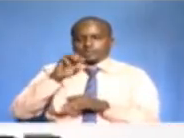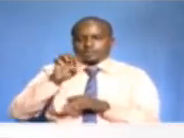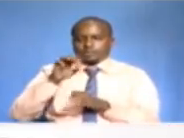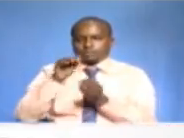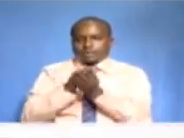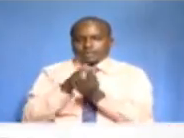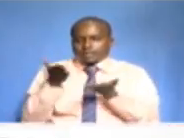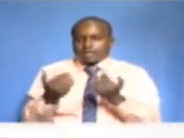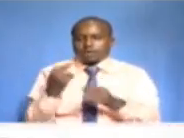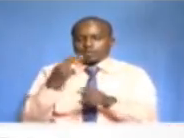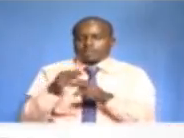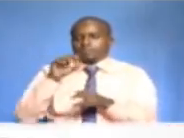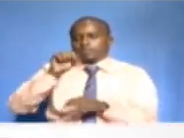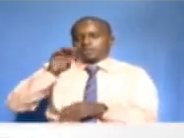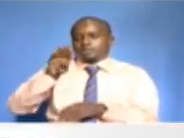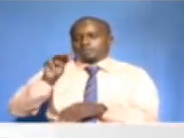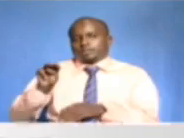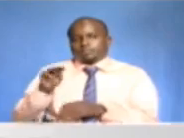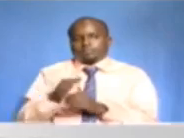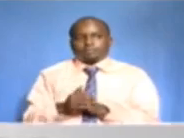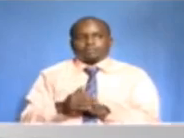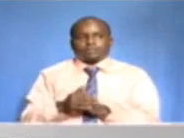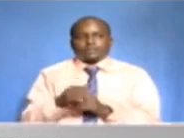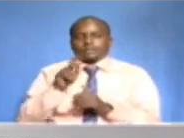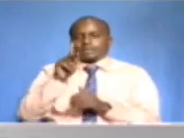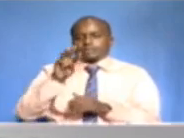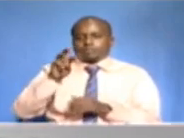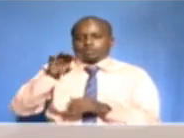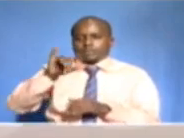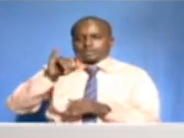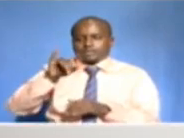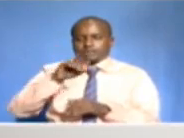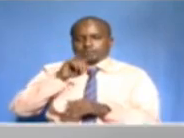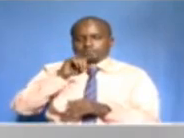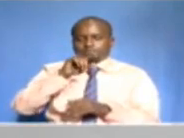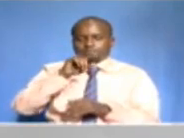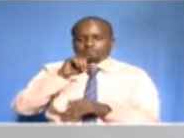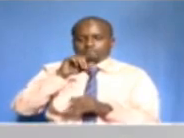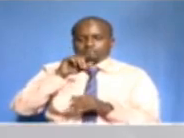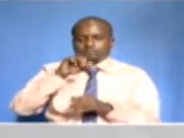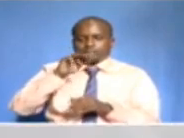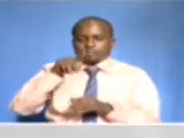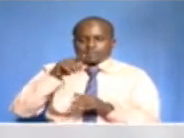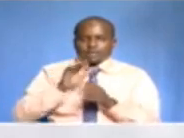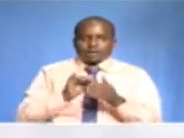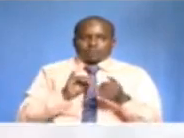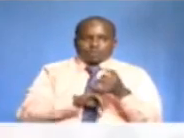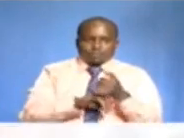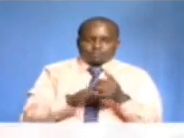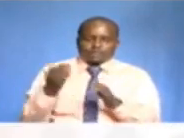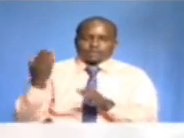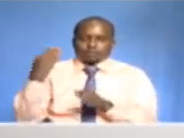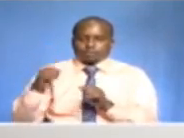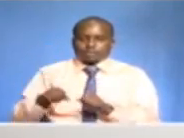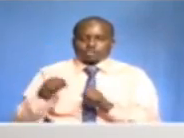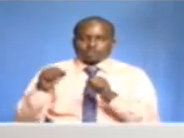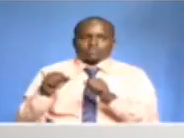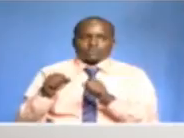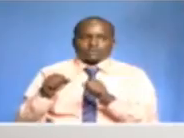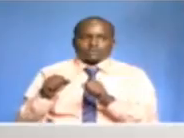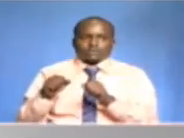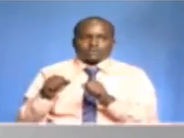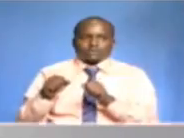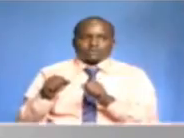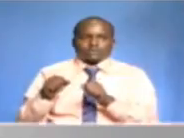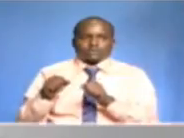as SBM. Kibwezi West legislator Patrick Musimba, his wife Angela Musimba, and former Chase Bank chairman Mohammed Zafrullah